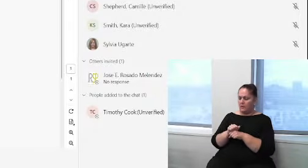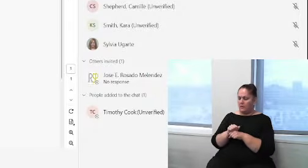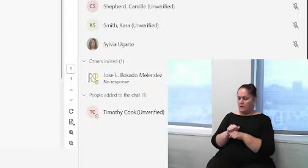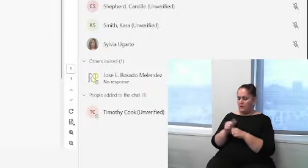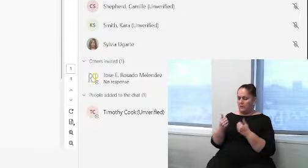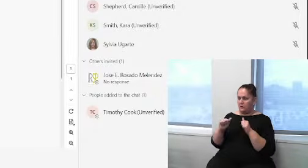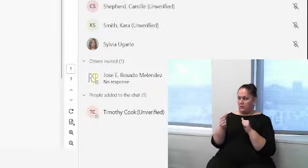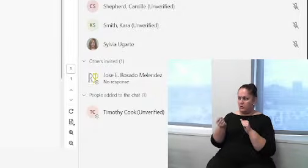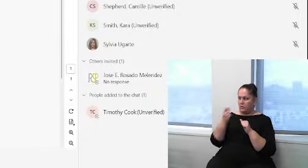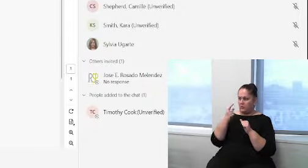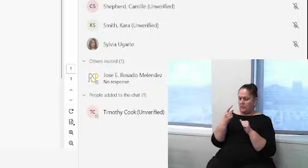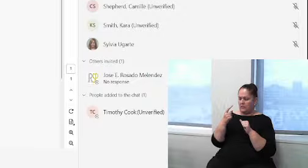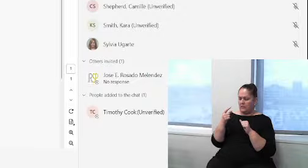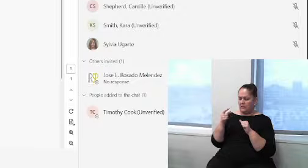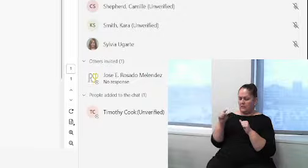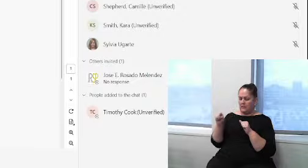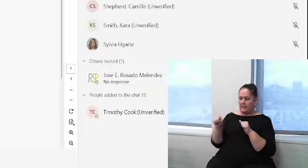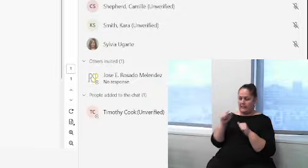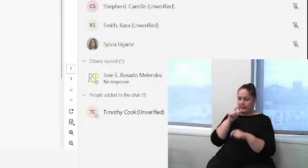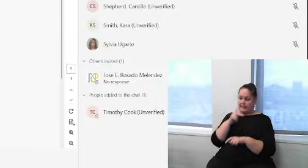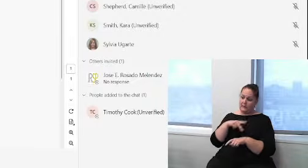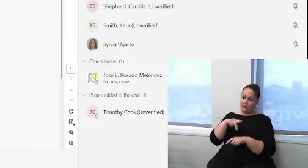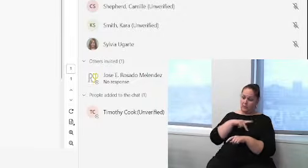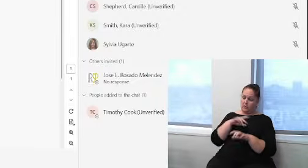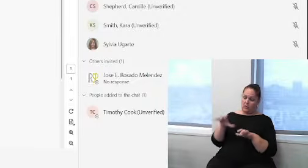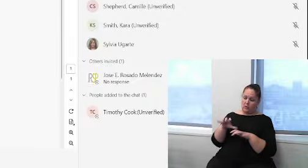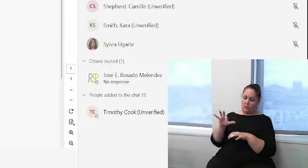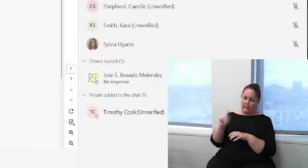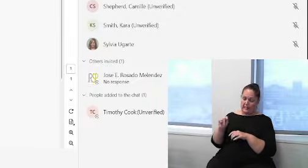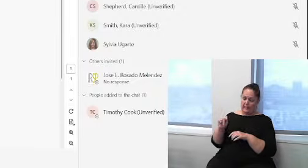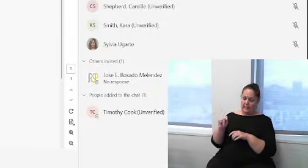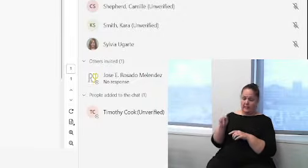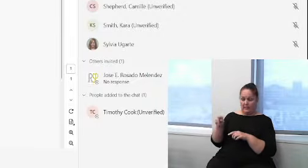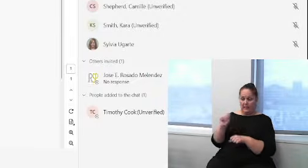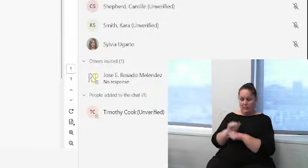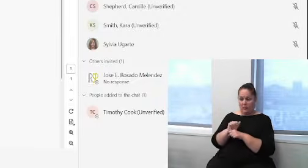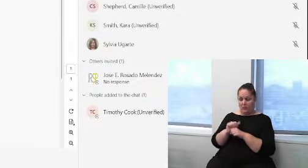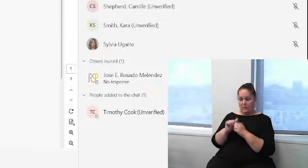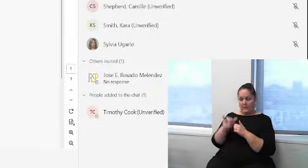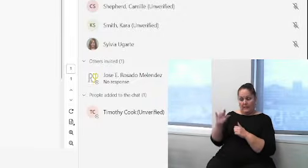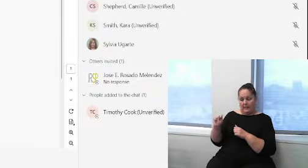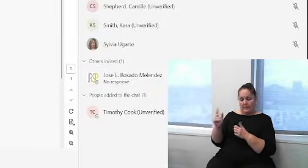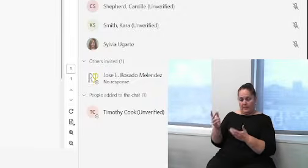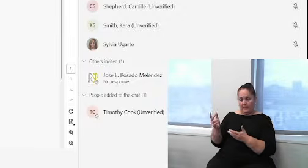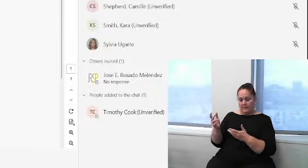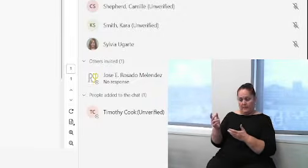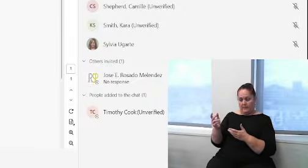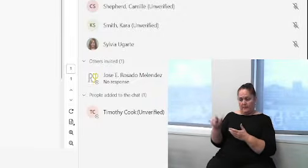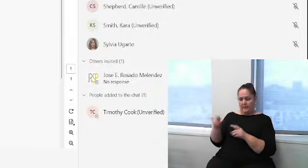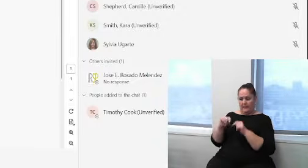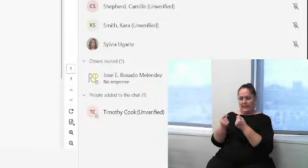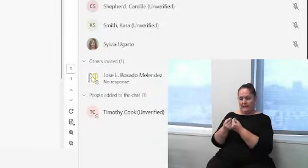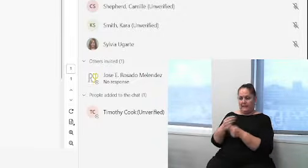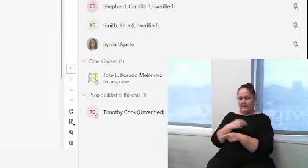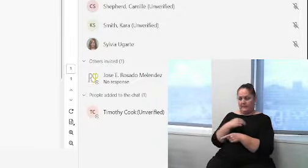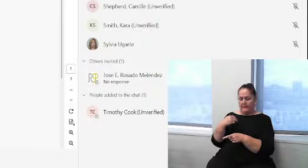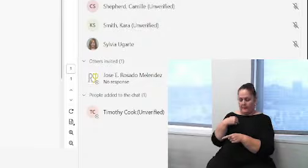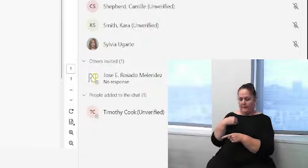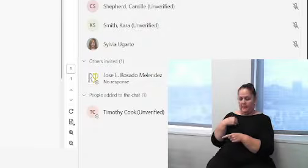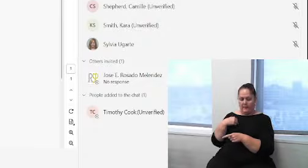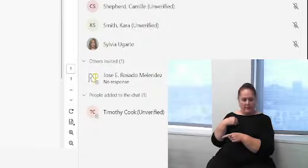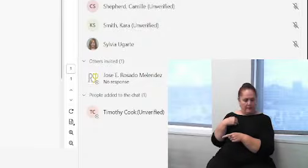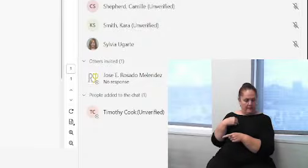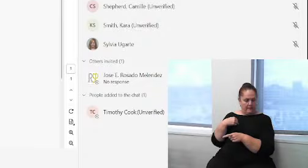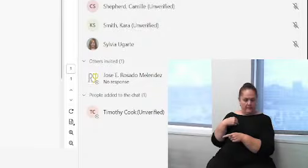producing. I'm trying to understand what he personally, if he's doing it, he works with it. And they are